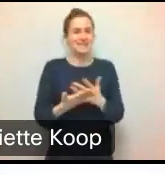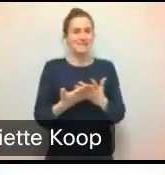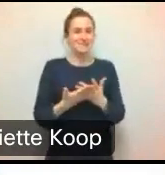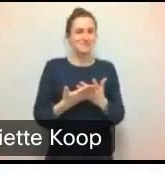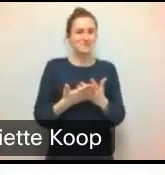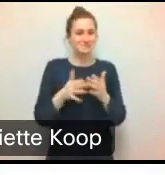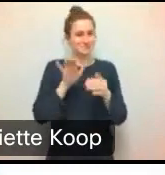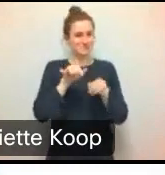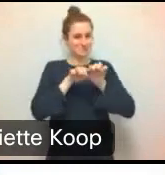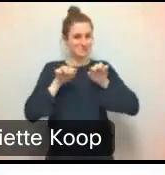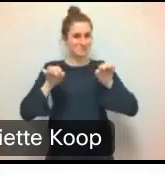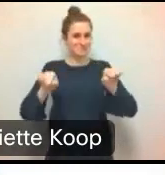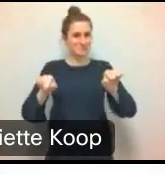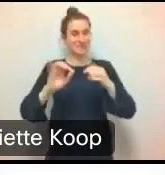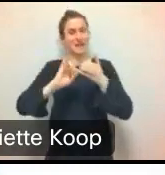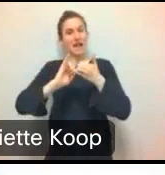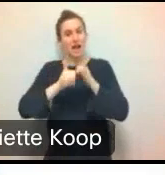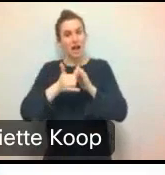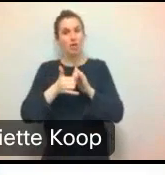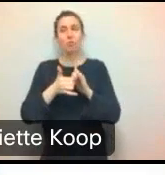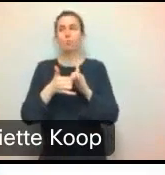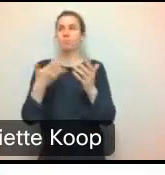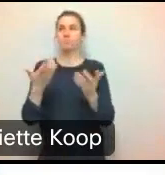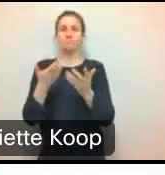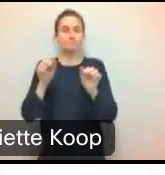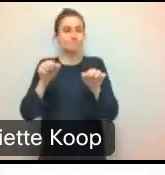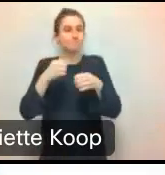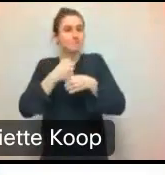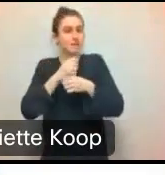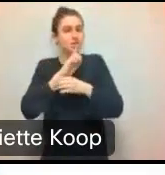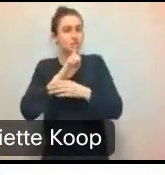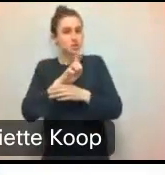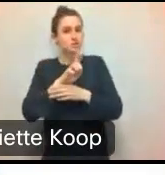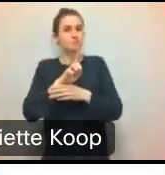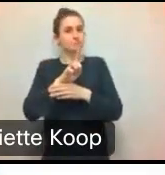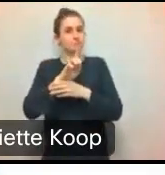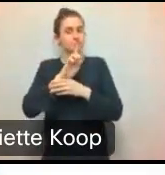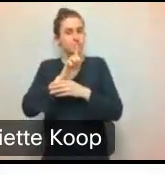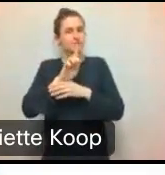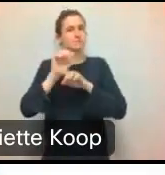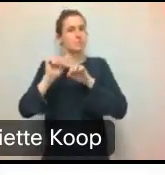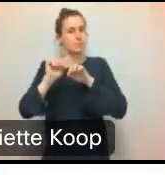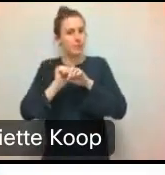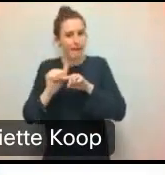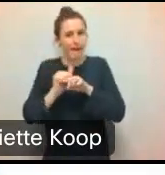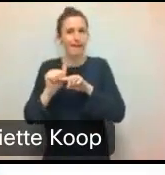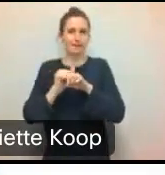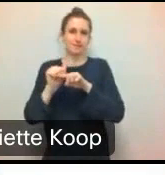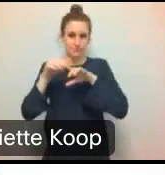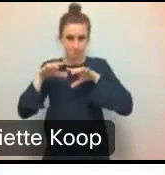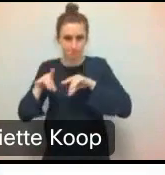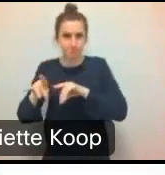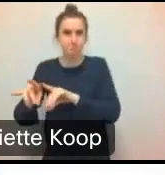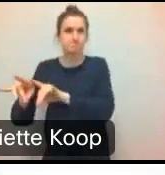it's a way to communicate to people. We want to make sure that we practice good information hygiene. In other words, if we're on